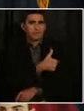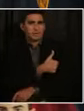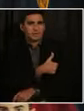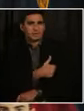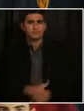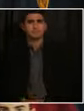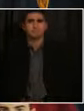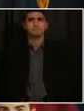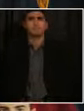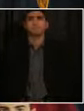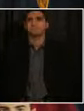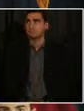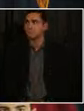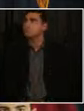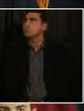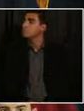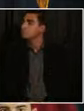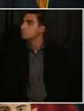Yes?